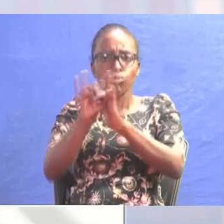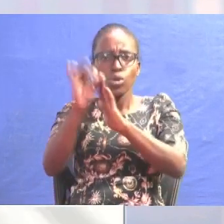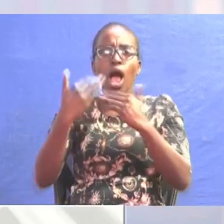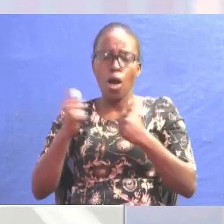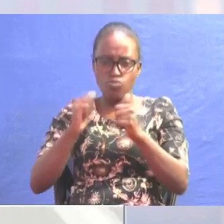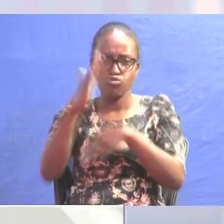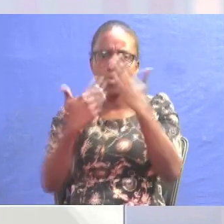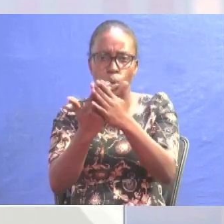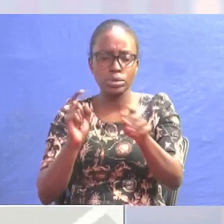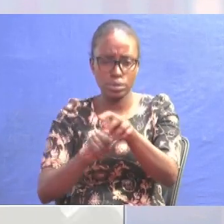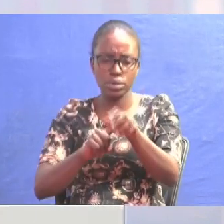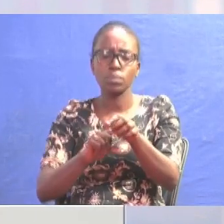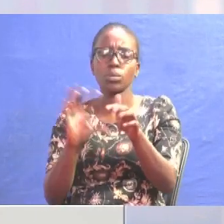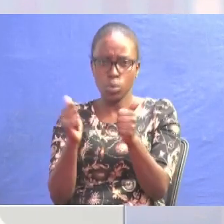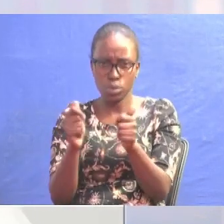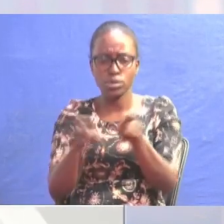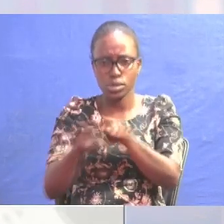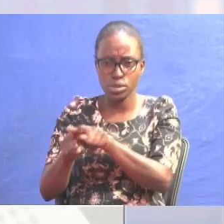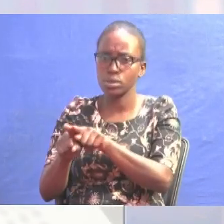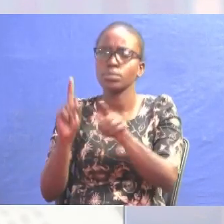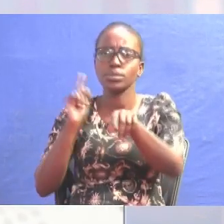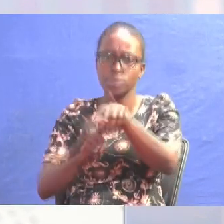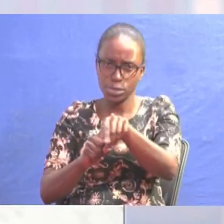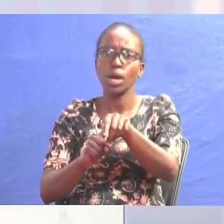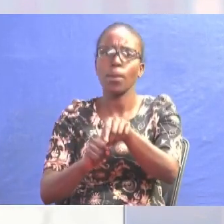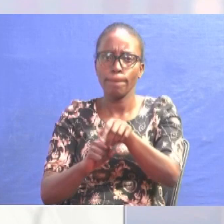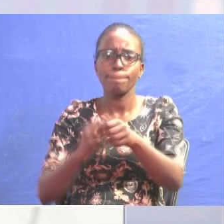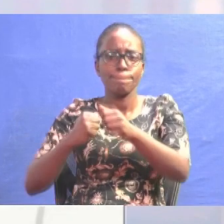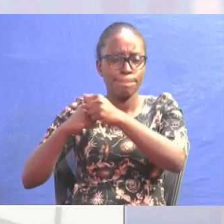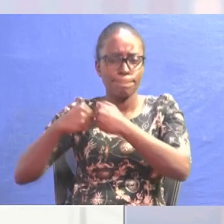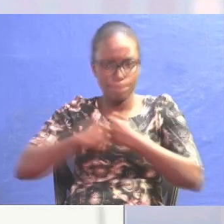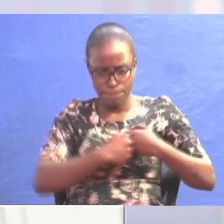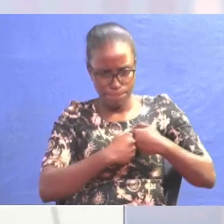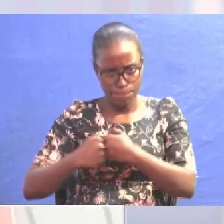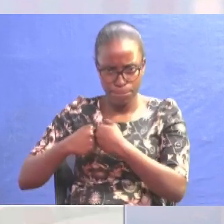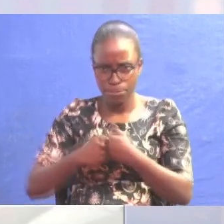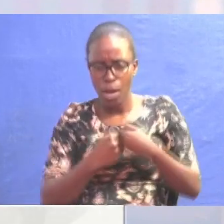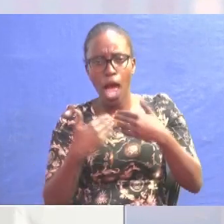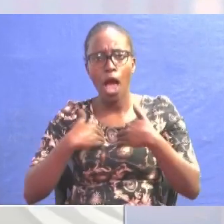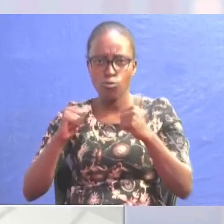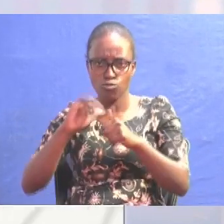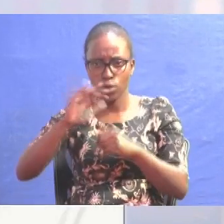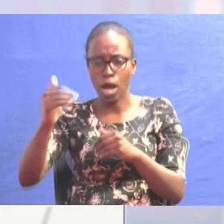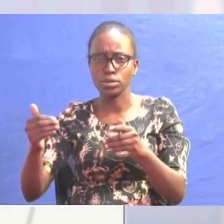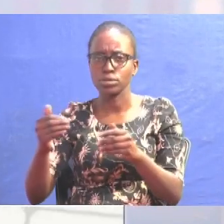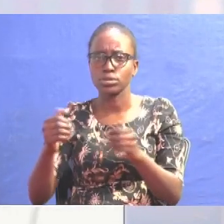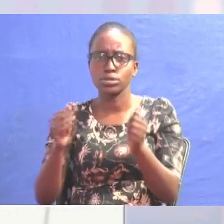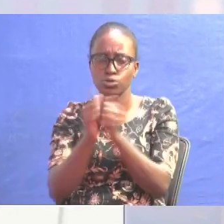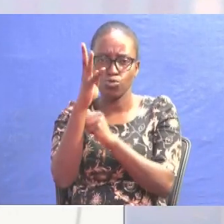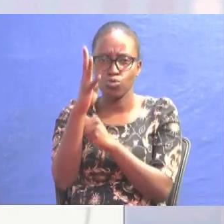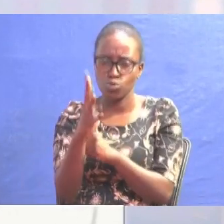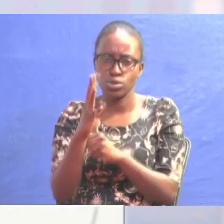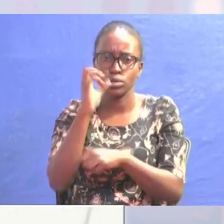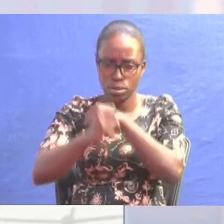But at the same time, we have actually struggled as a country. Well, 14 years down the line, how will